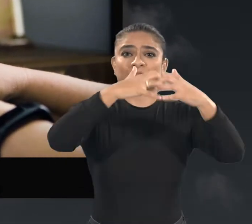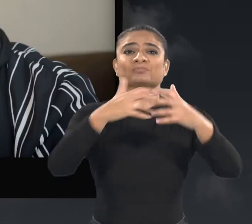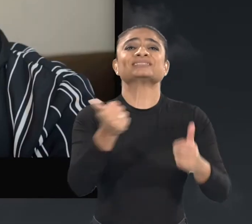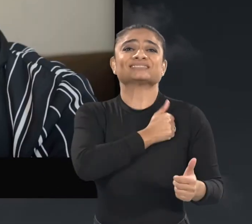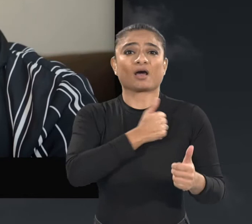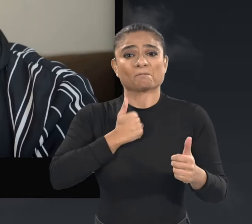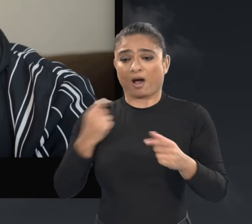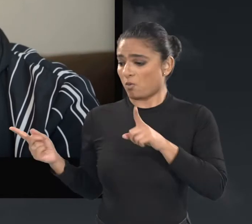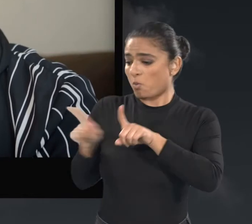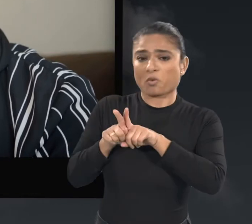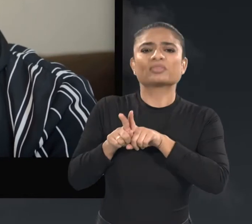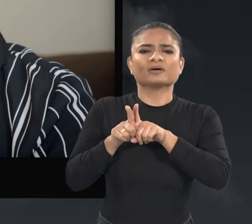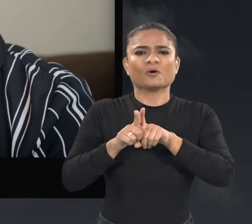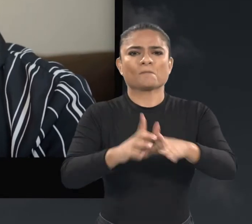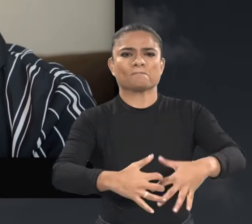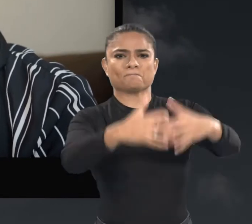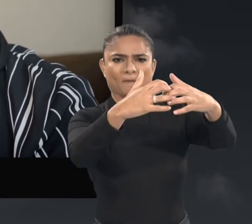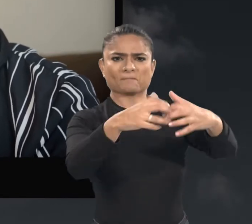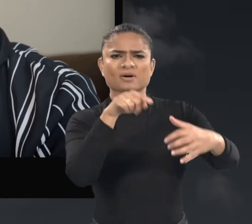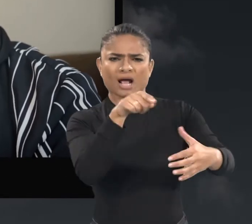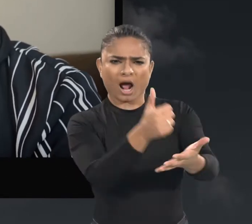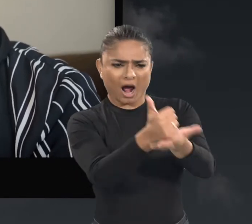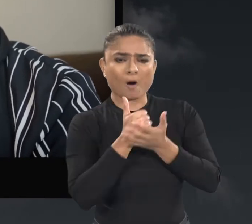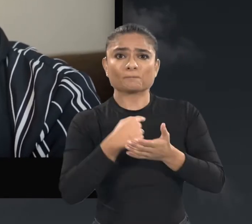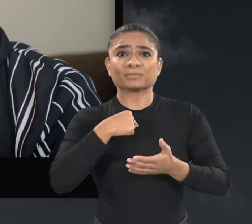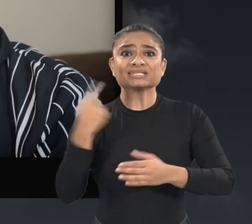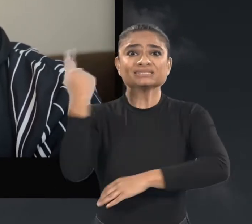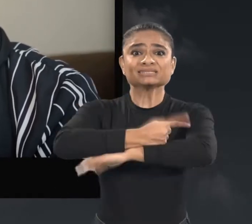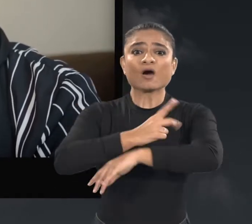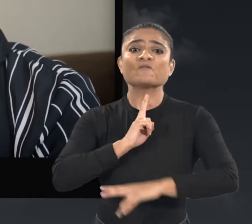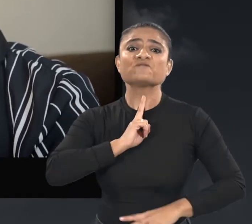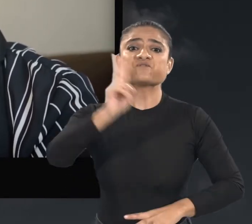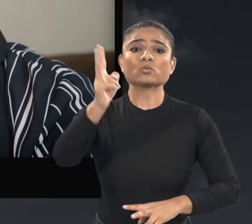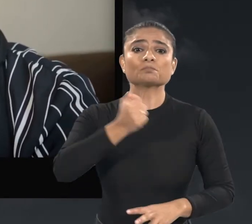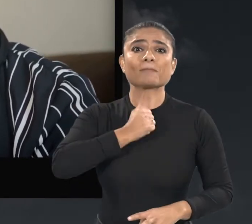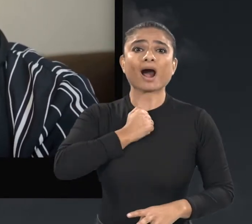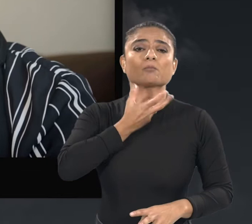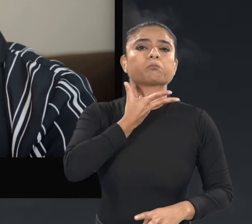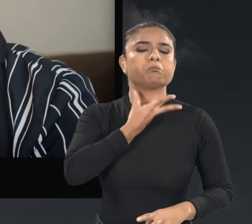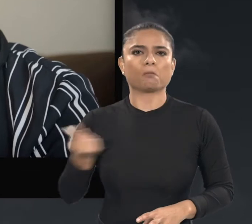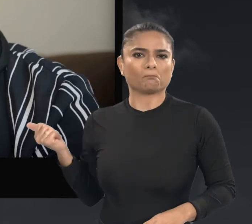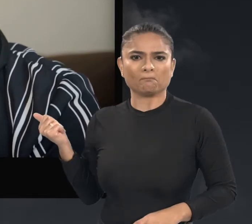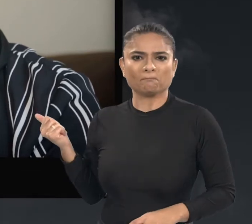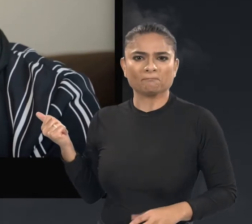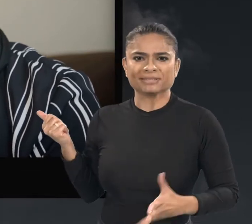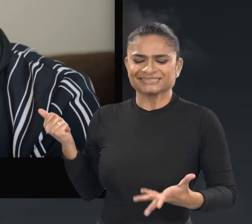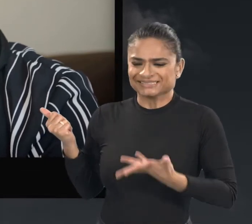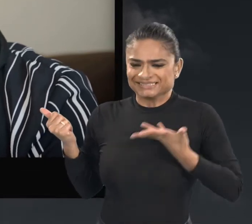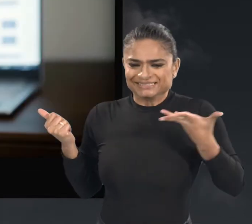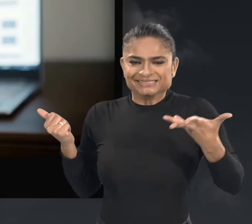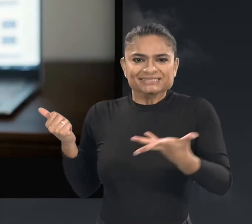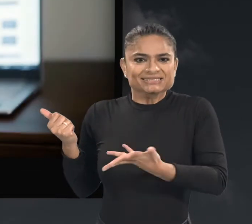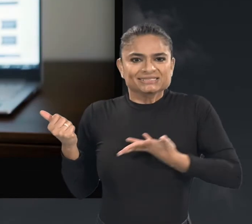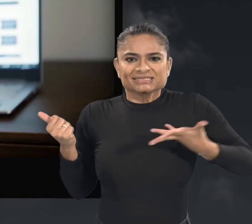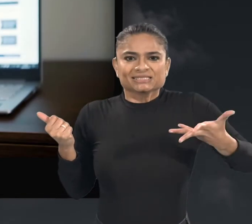my own lived experience with a mental health condition, kind of losing my voice for that first